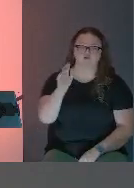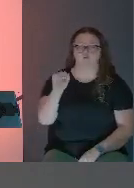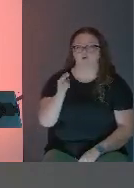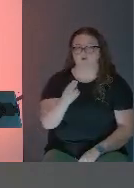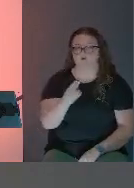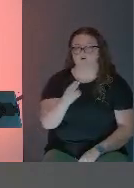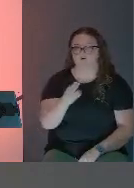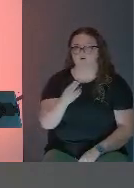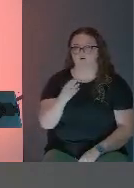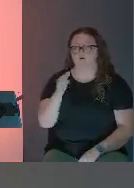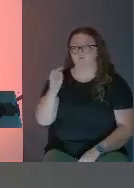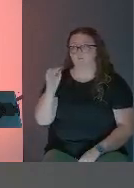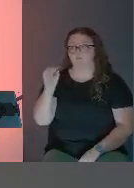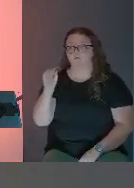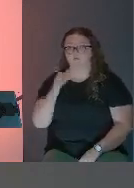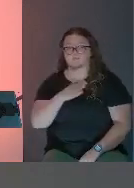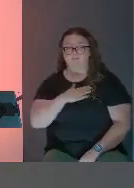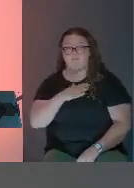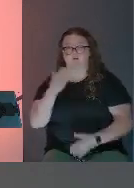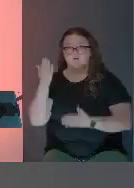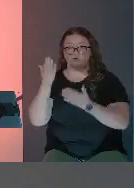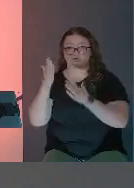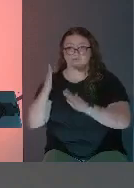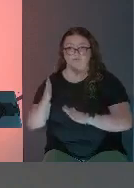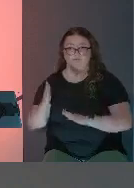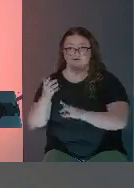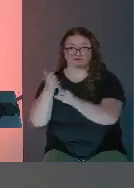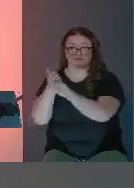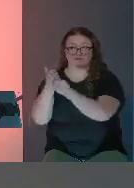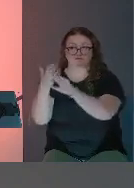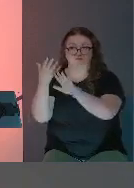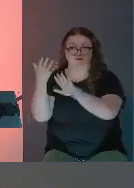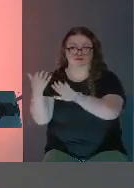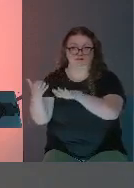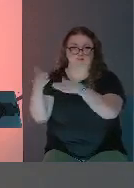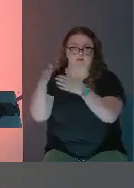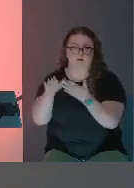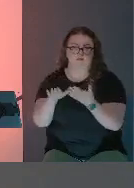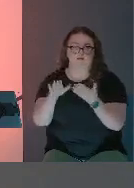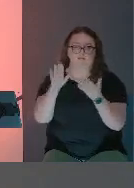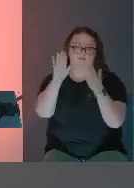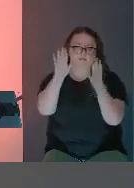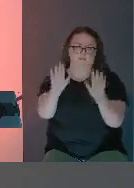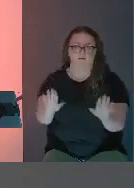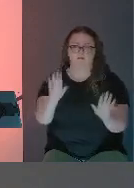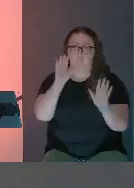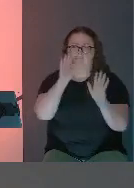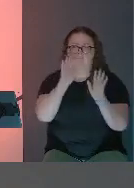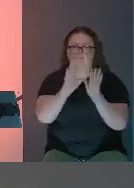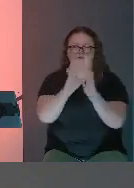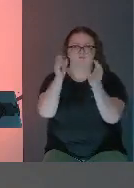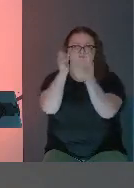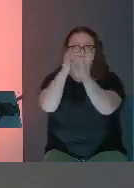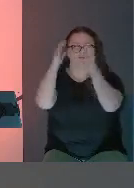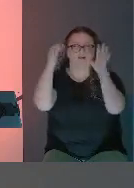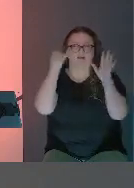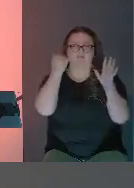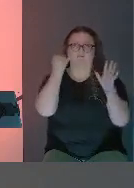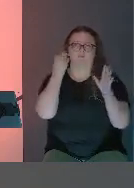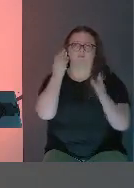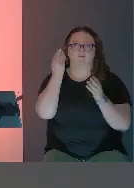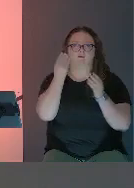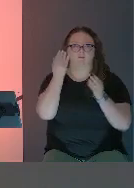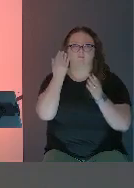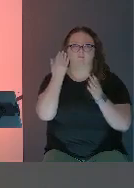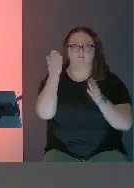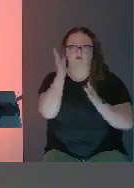servant, is dead." What an amazing picture if you stop and consider spiritually what